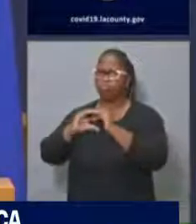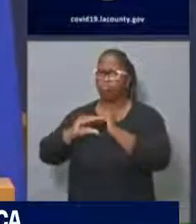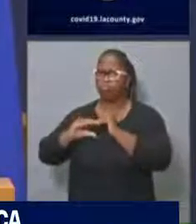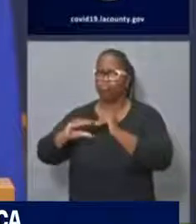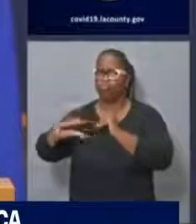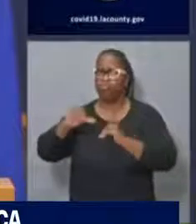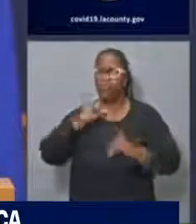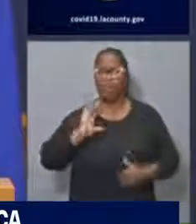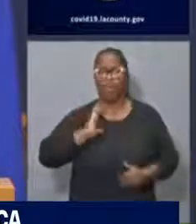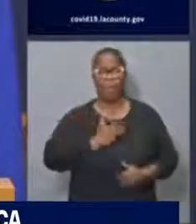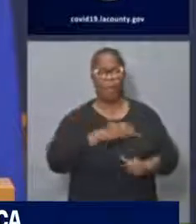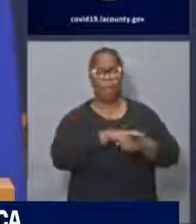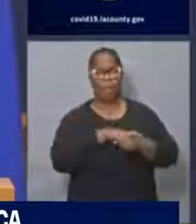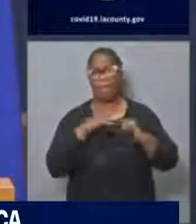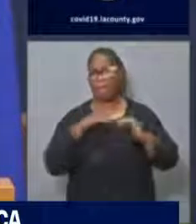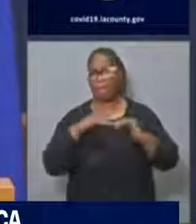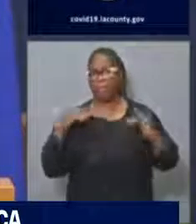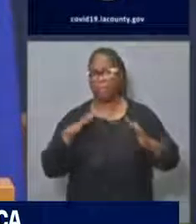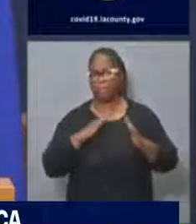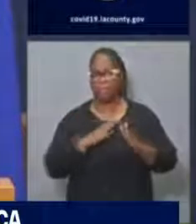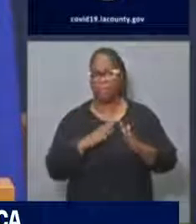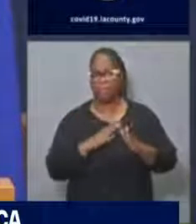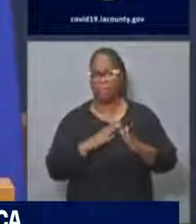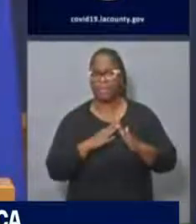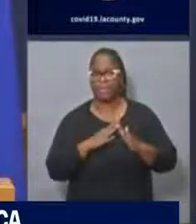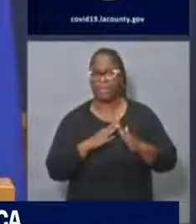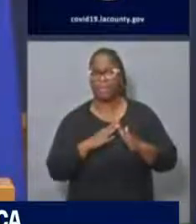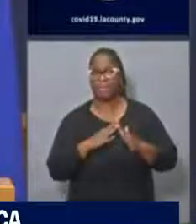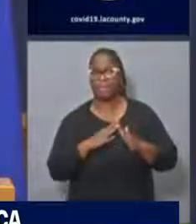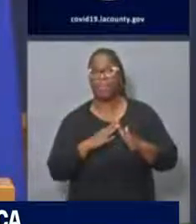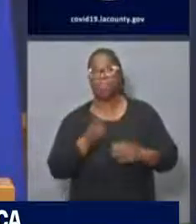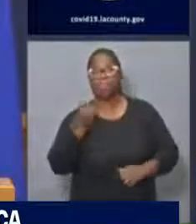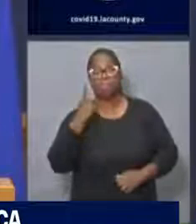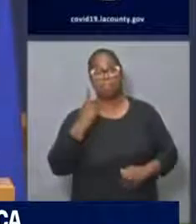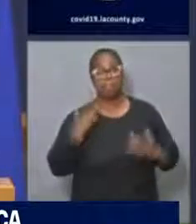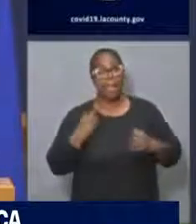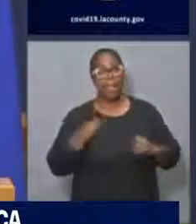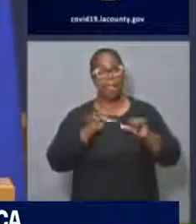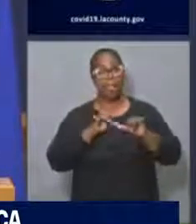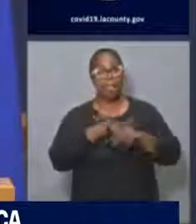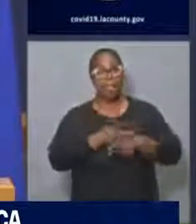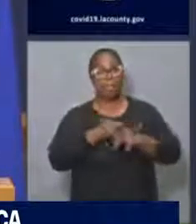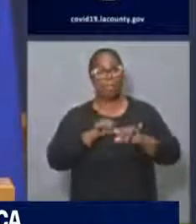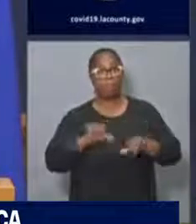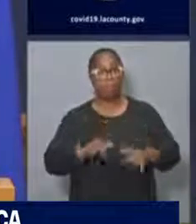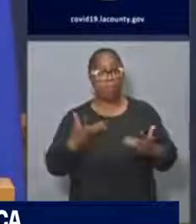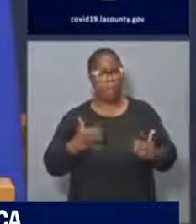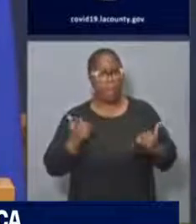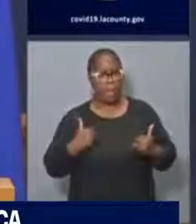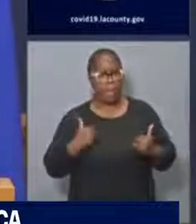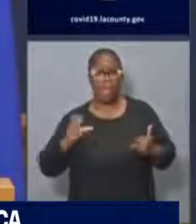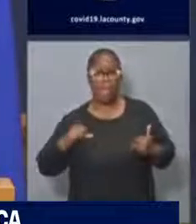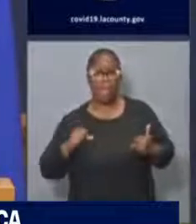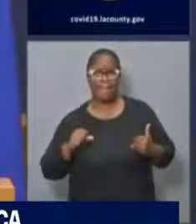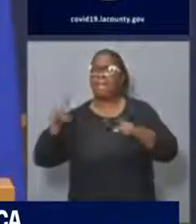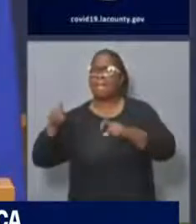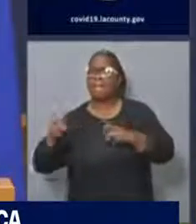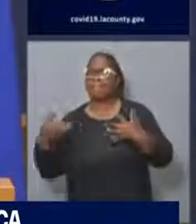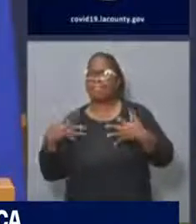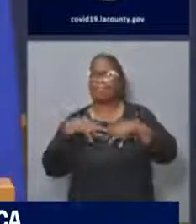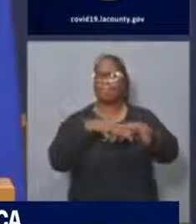diverse communities. As we work to integrate testing into the established healthcare system, we're also working with providers who